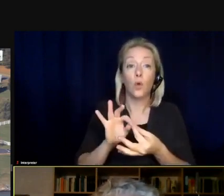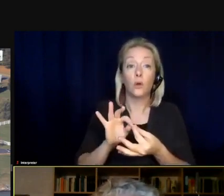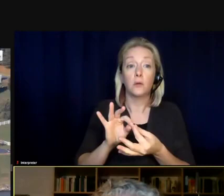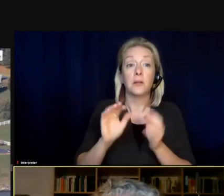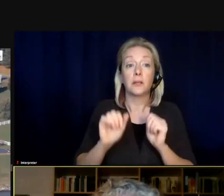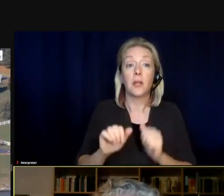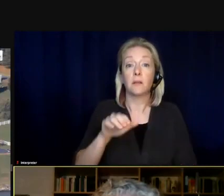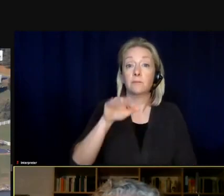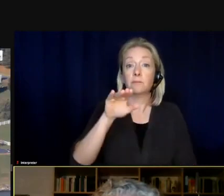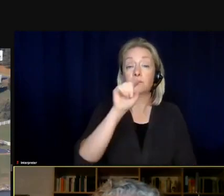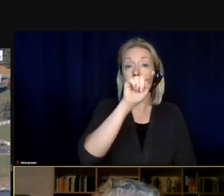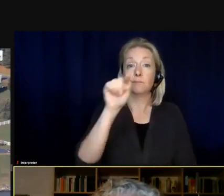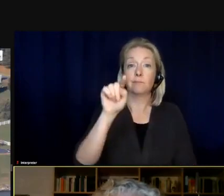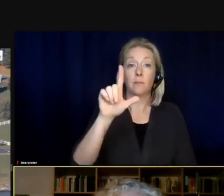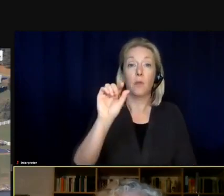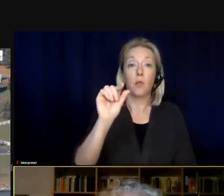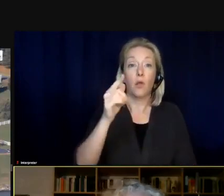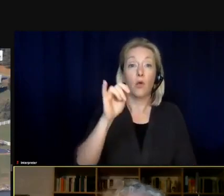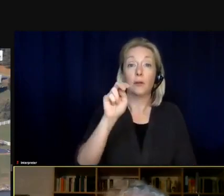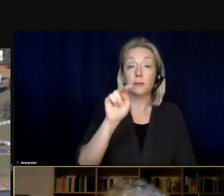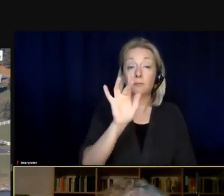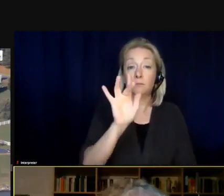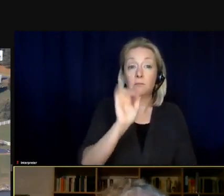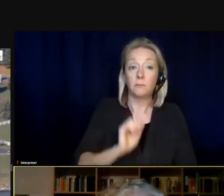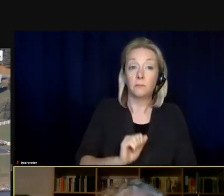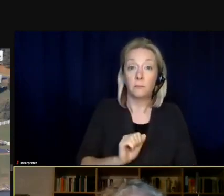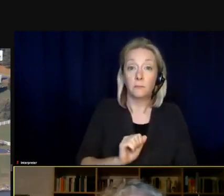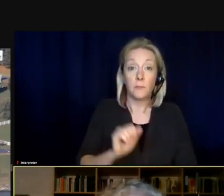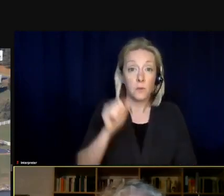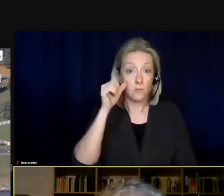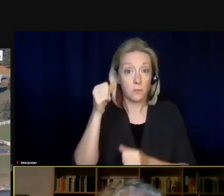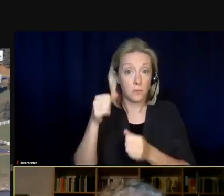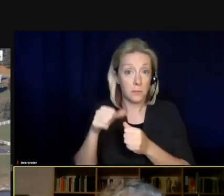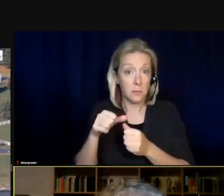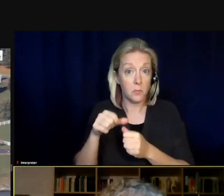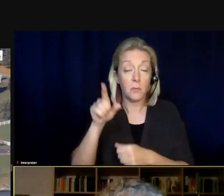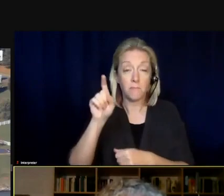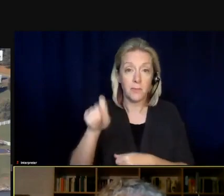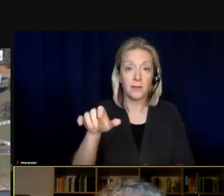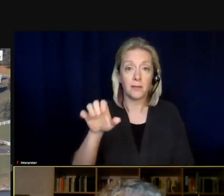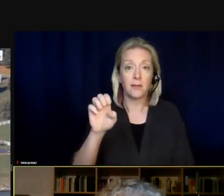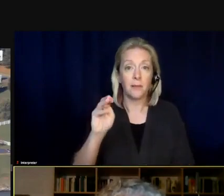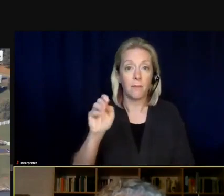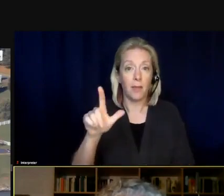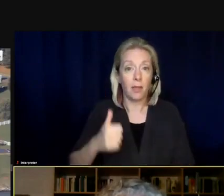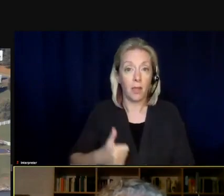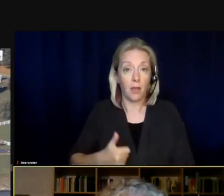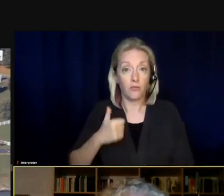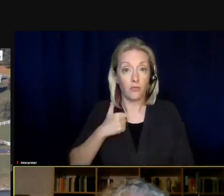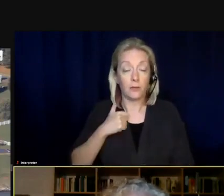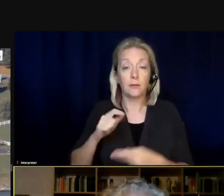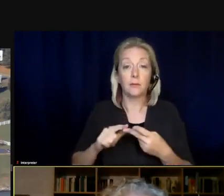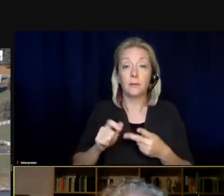where it says login. And remember, I told you you have to have an email address and a